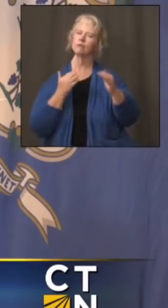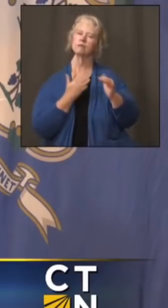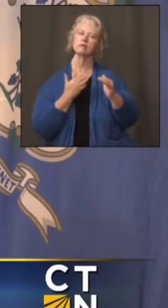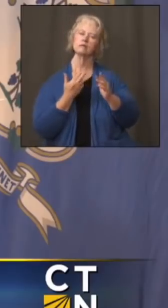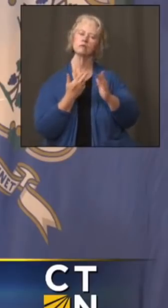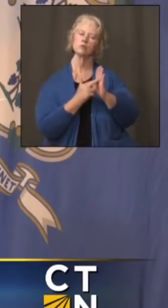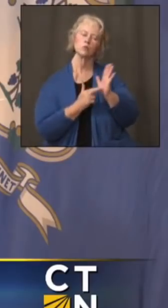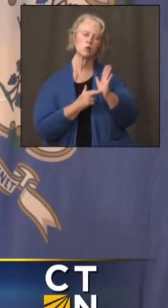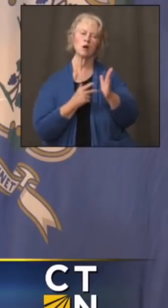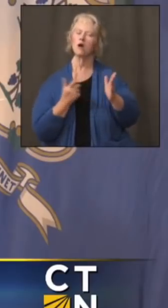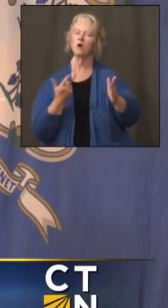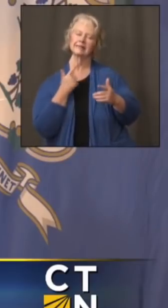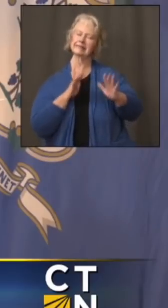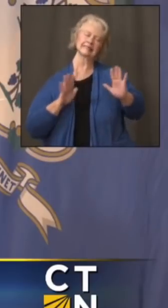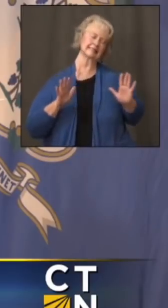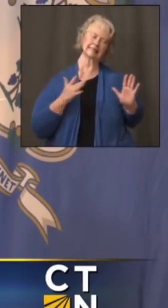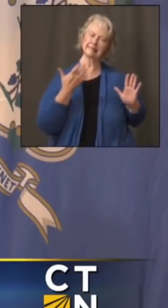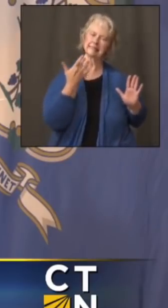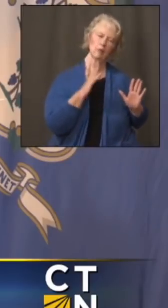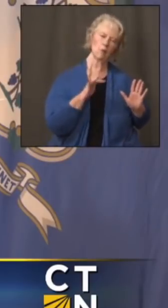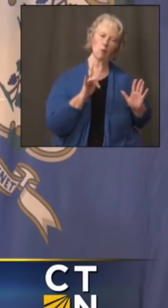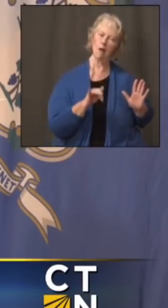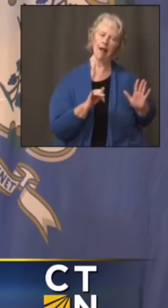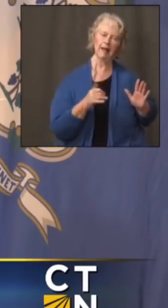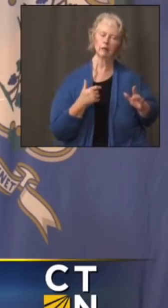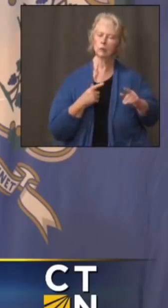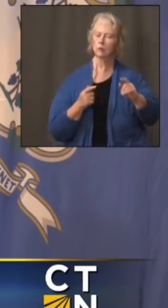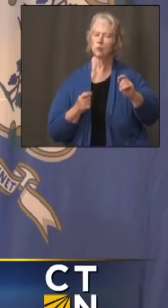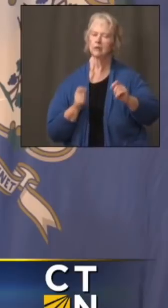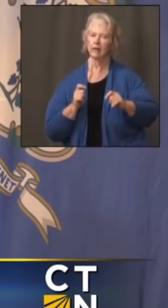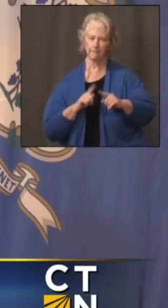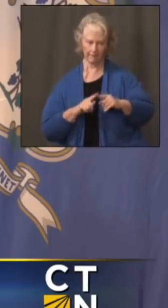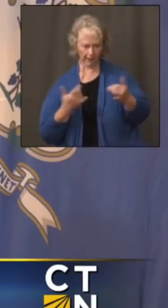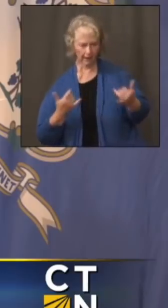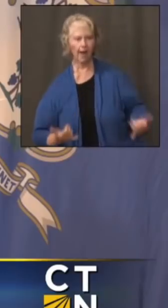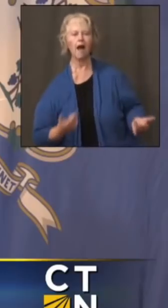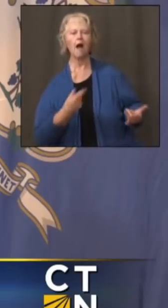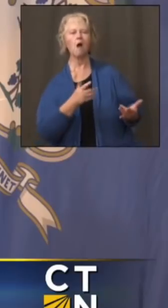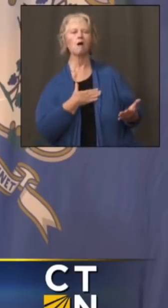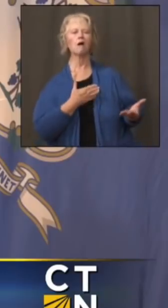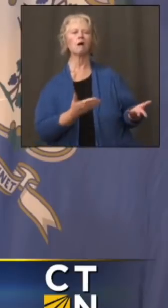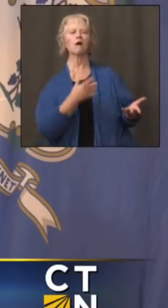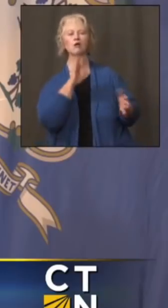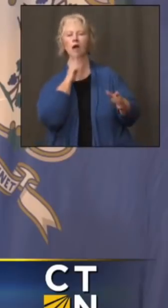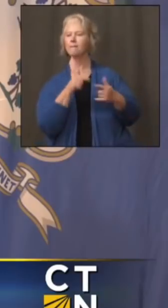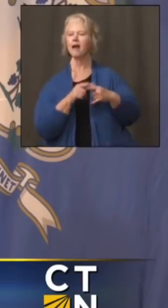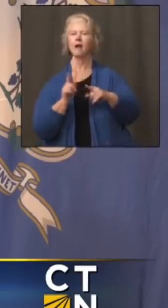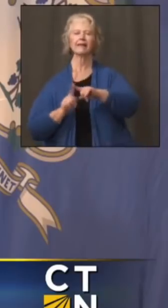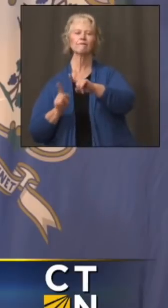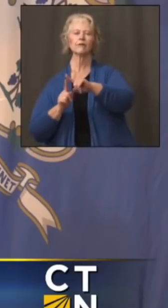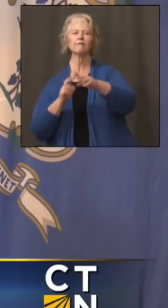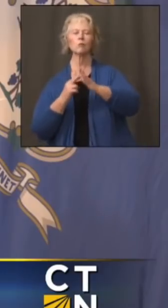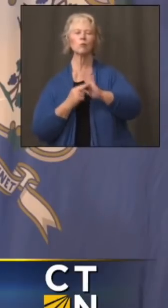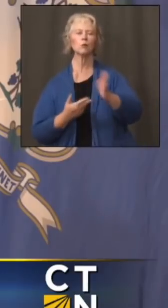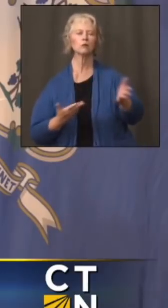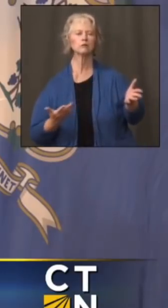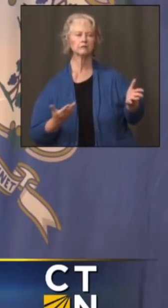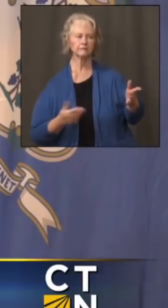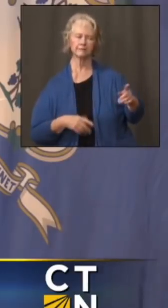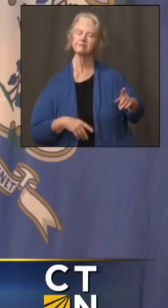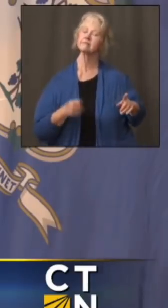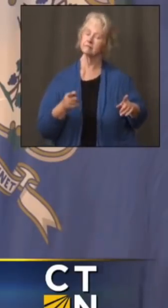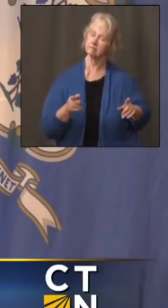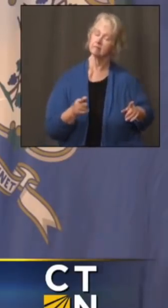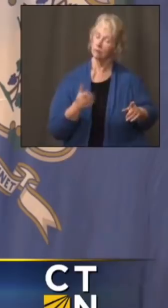really didn't want to fall into a patchwork of policies, but you're now talking about a patchwork of policies. So what has changed? That's a